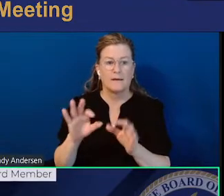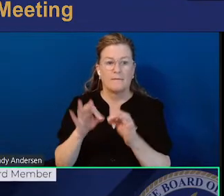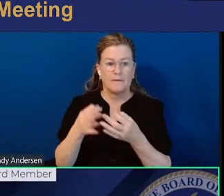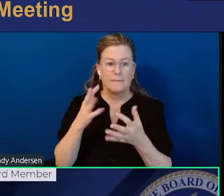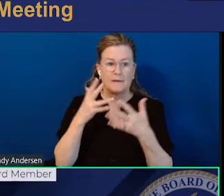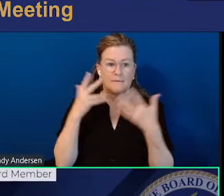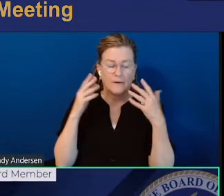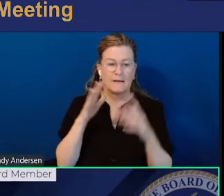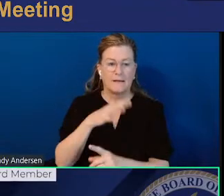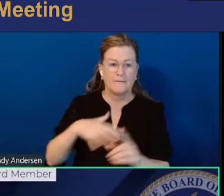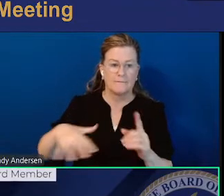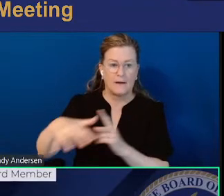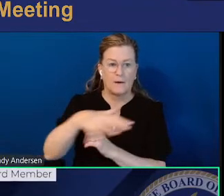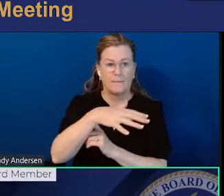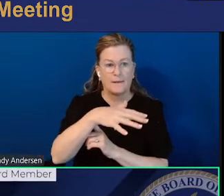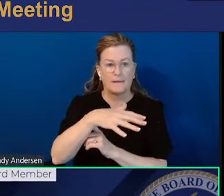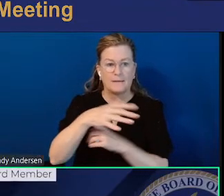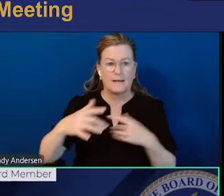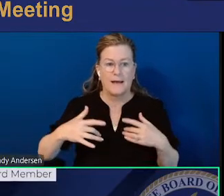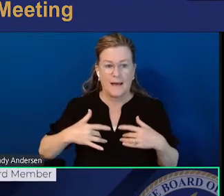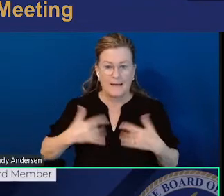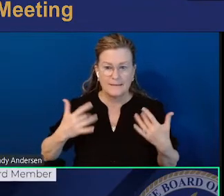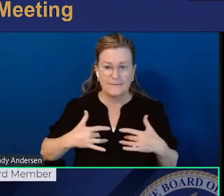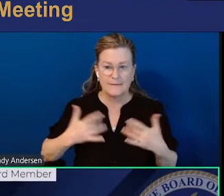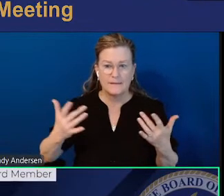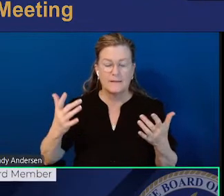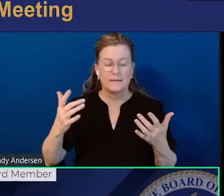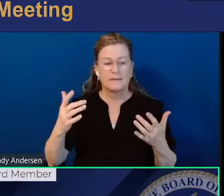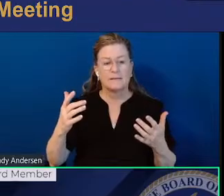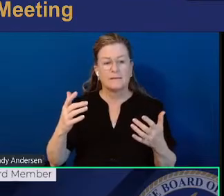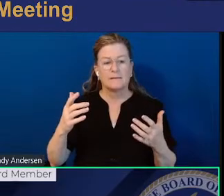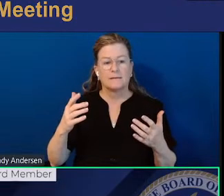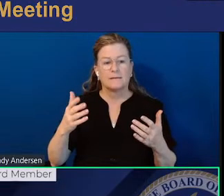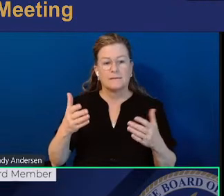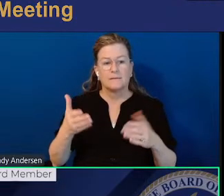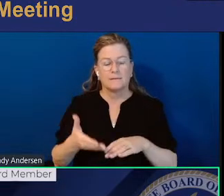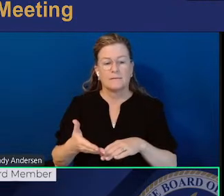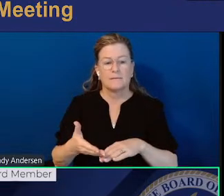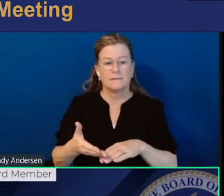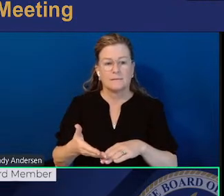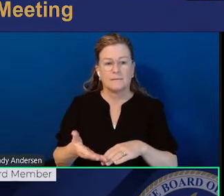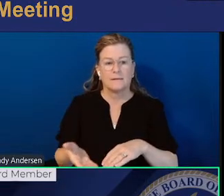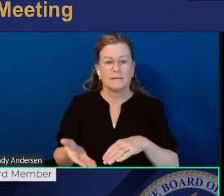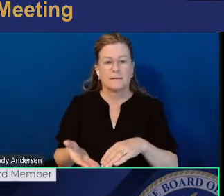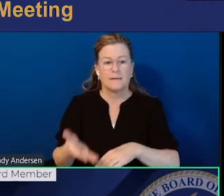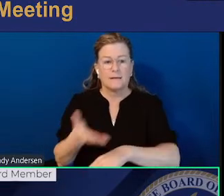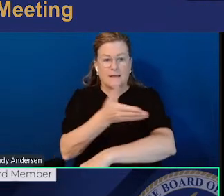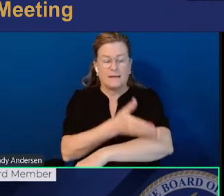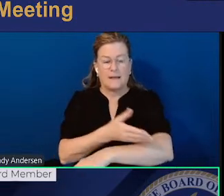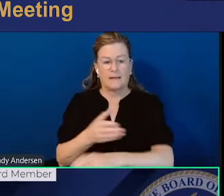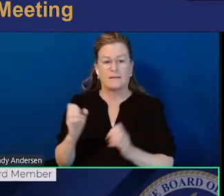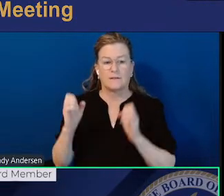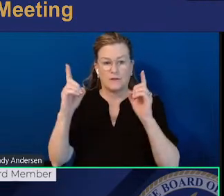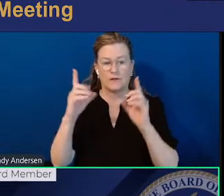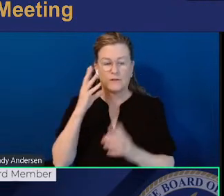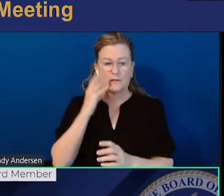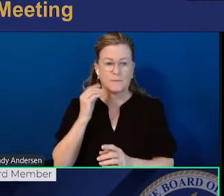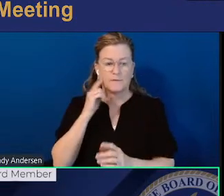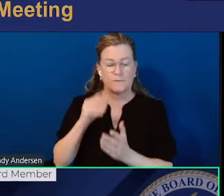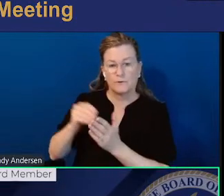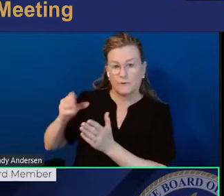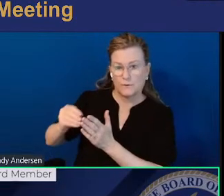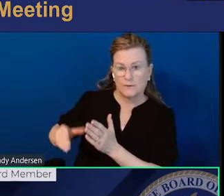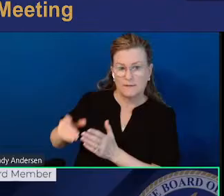family-friendly environment activities, enhanced educational experiences for students